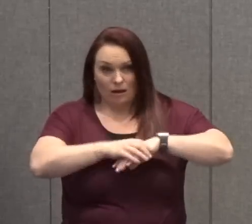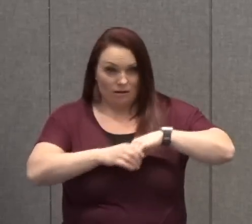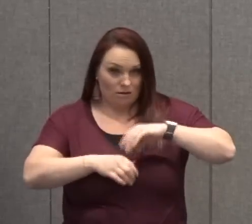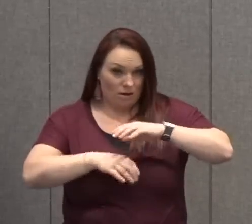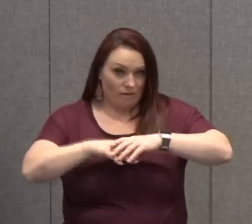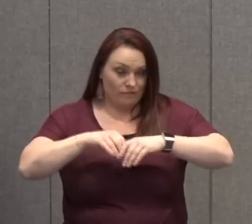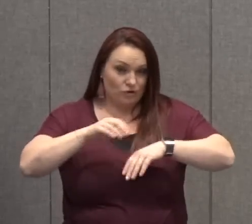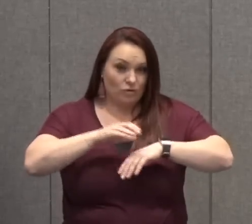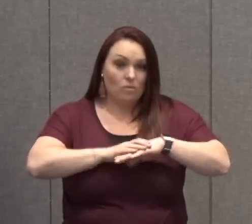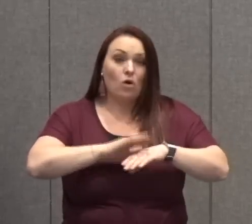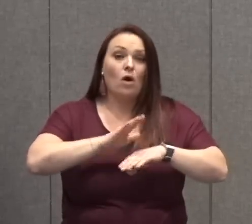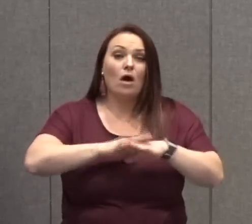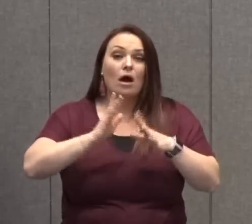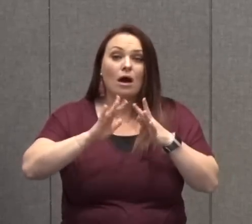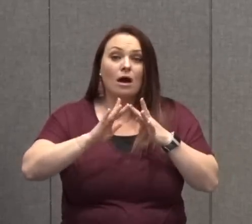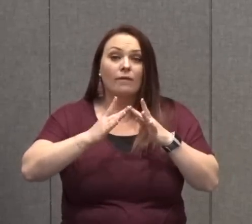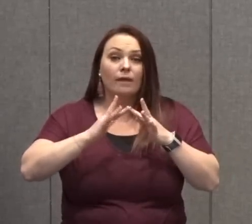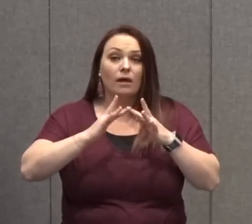online